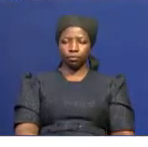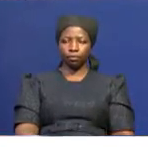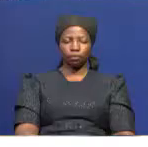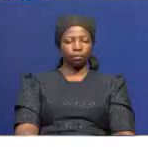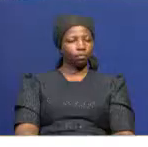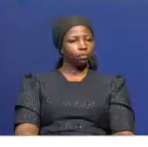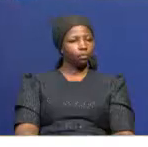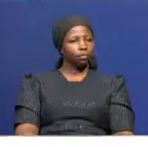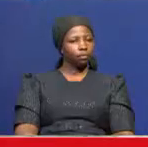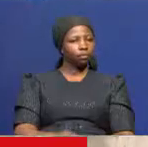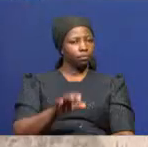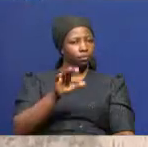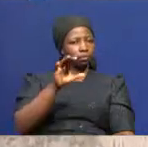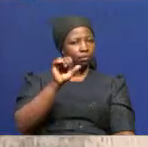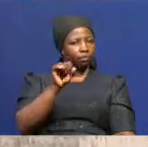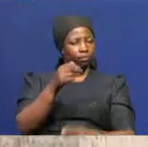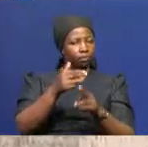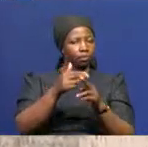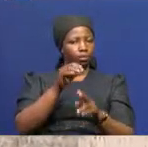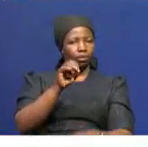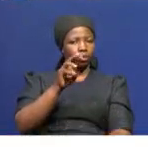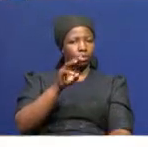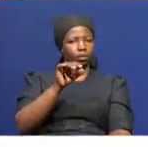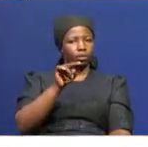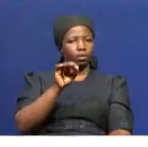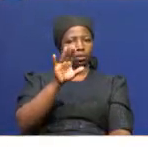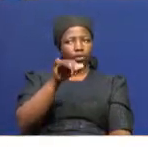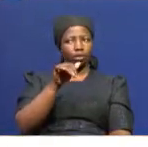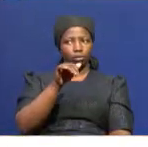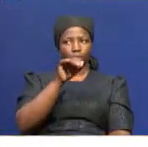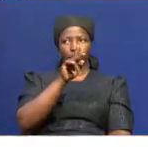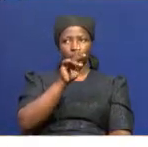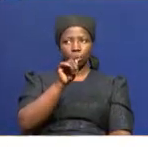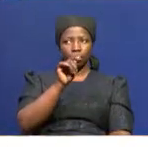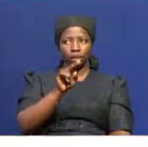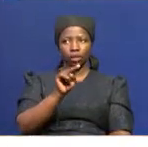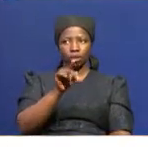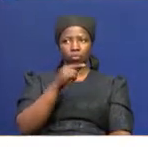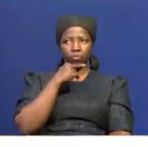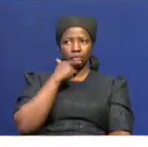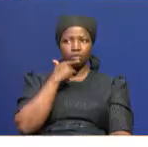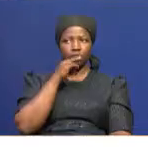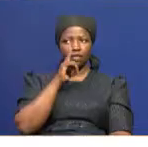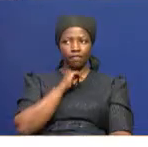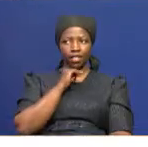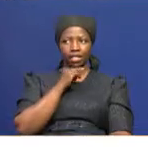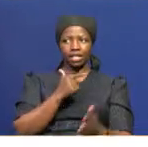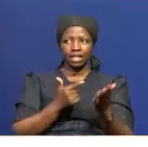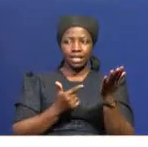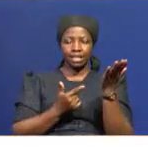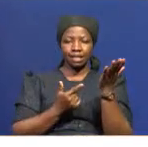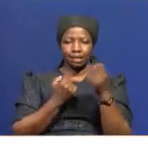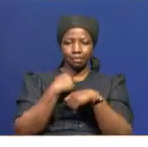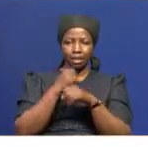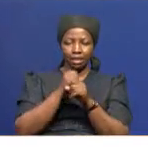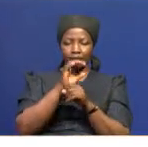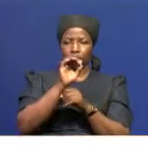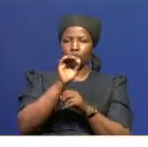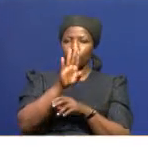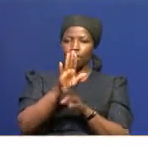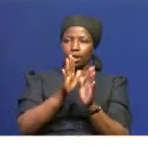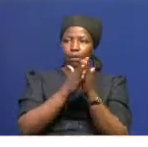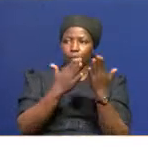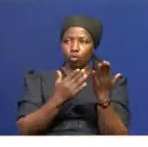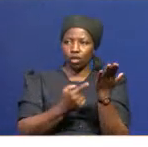Mr. CS, my name is Winfrey Owino from KTN. You've mentioned digitization of occurrence books. And this is